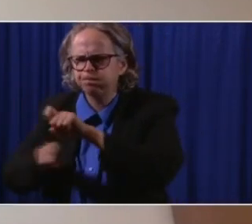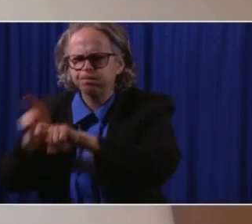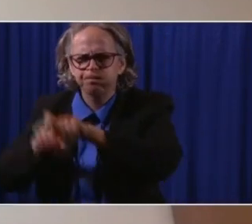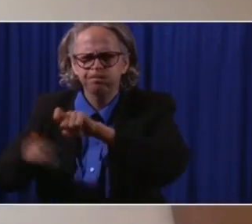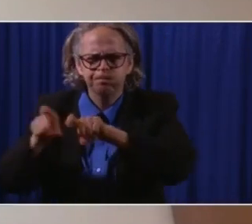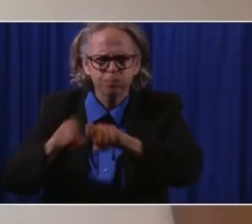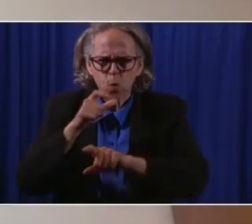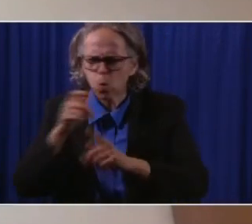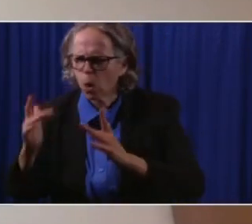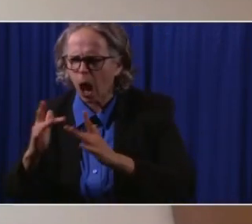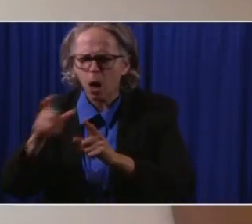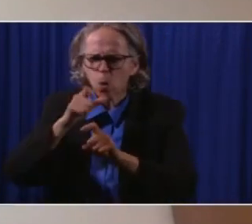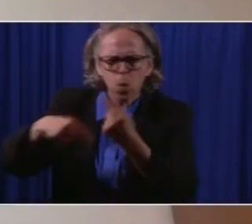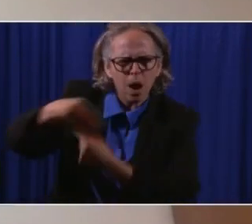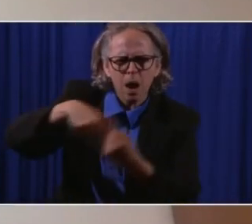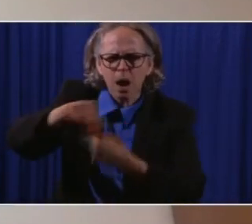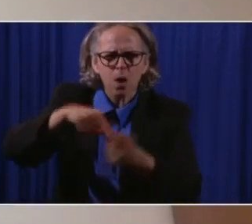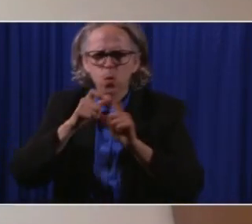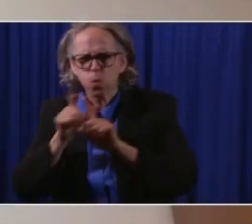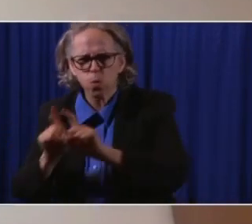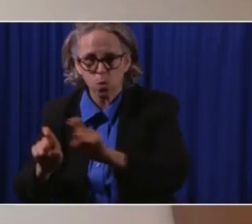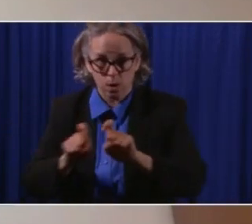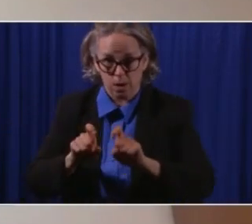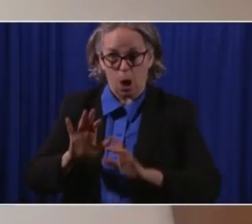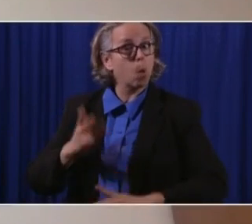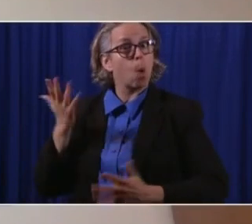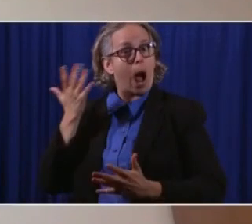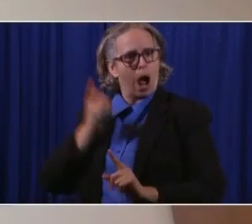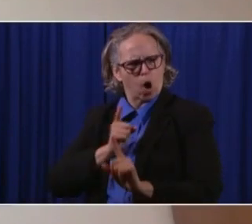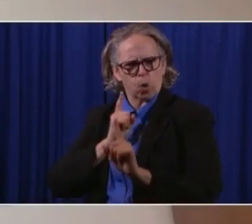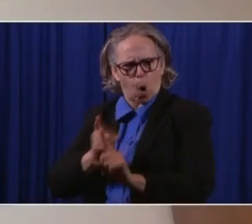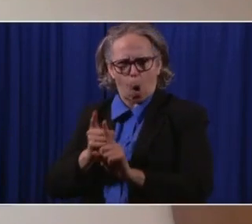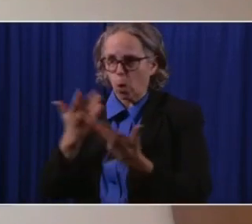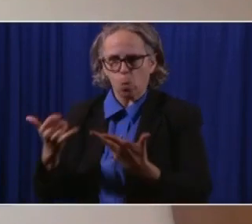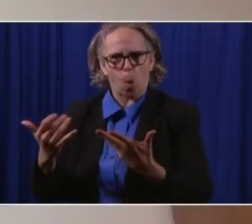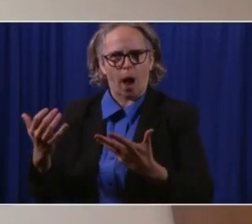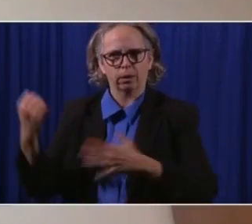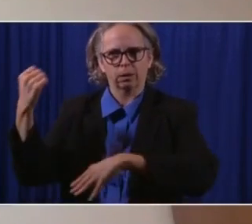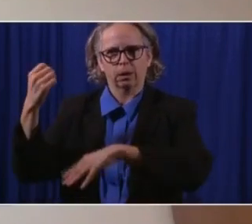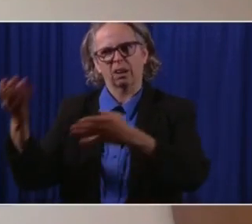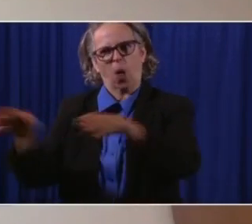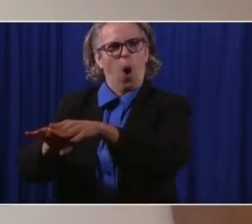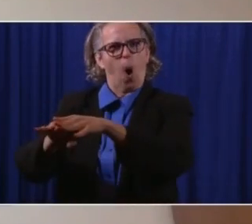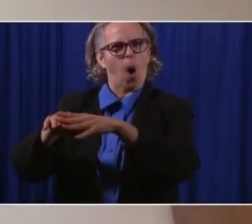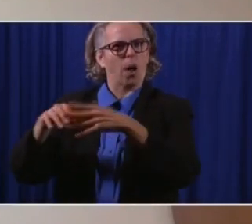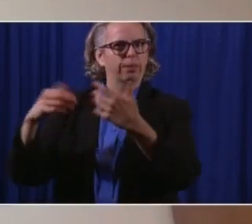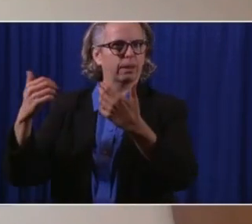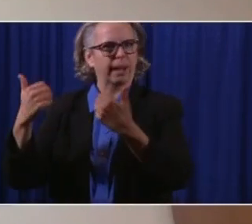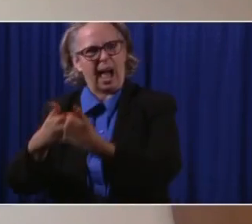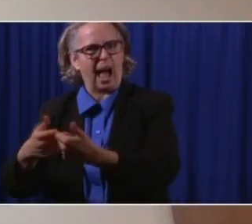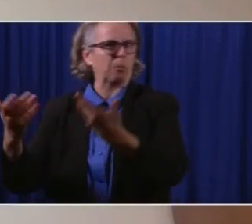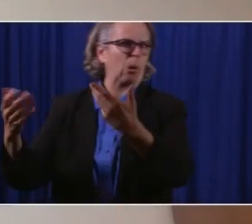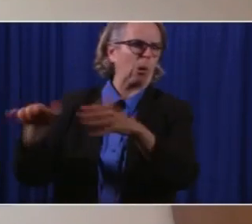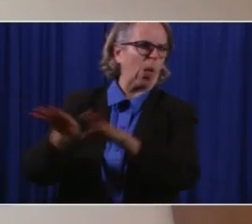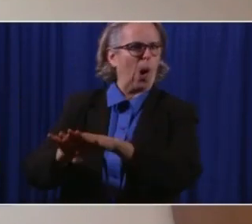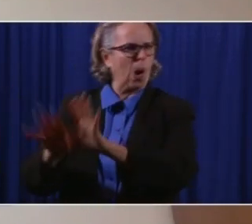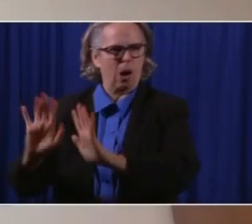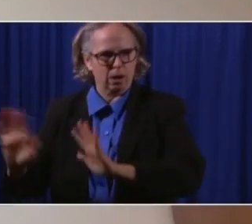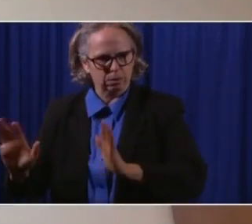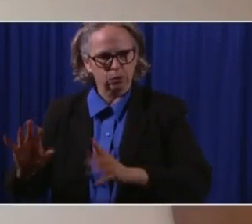unnecessary shutdown, so to speak, of a large group of people, that we have the ability to make certain that those close contacts